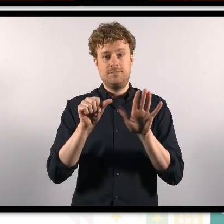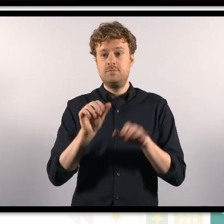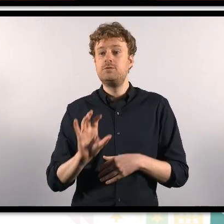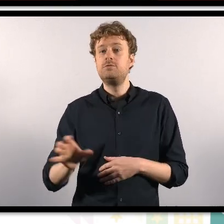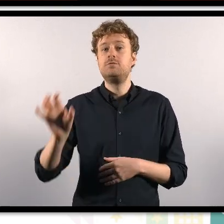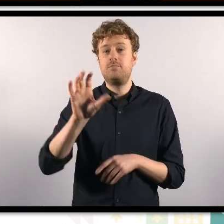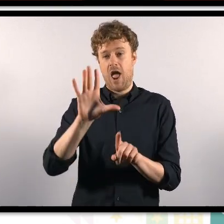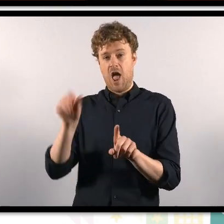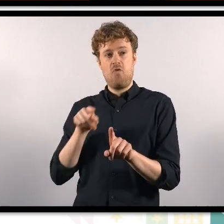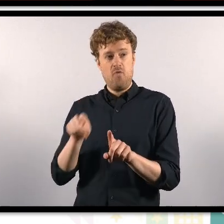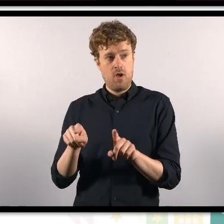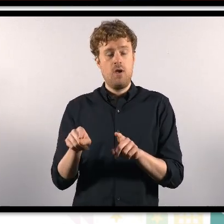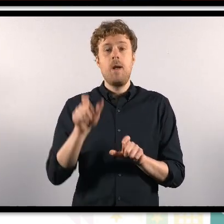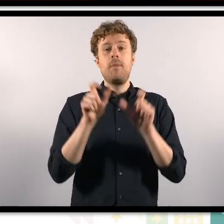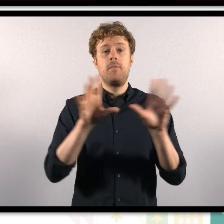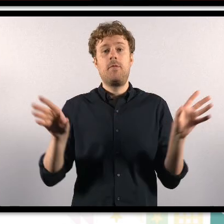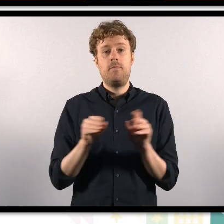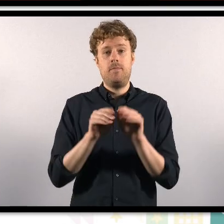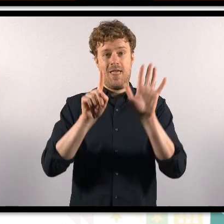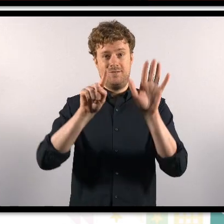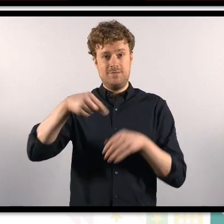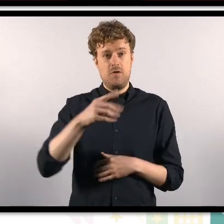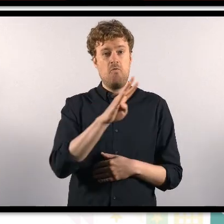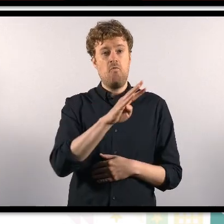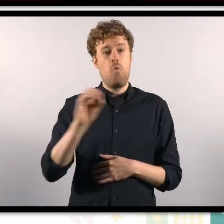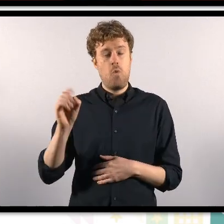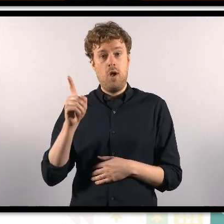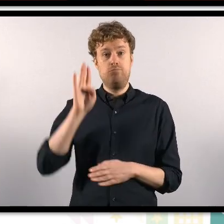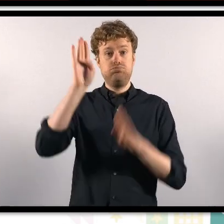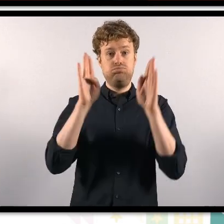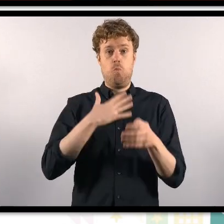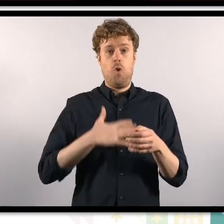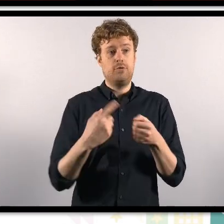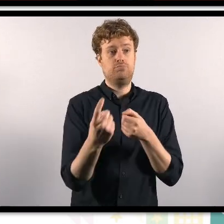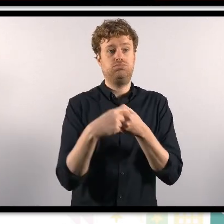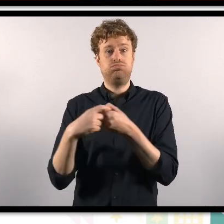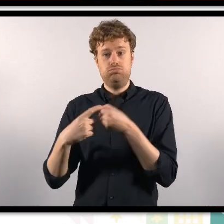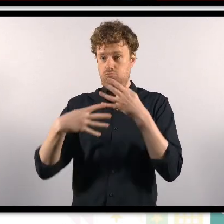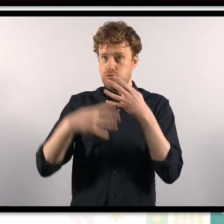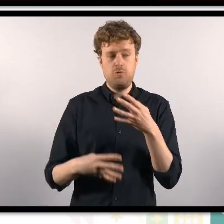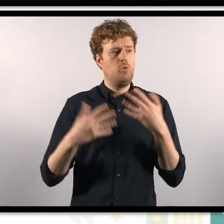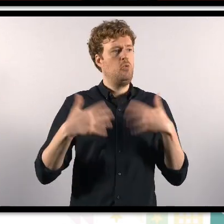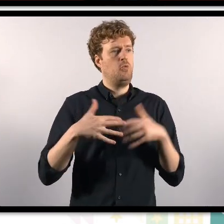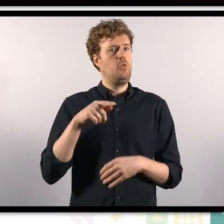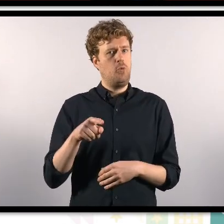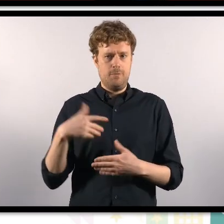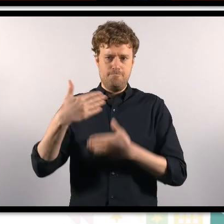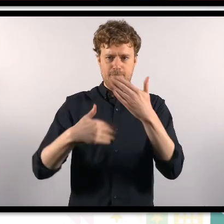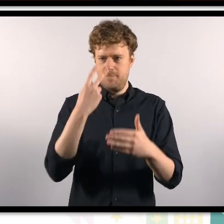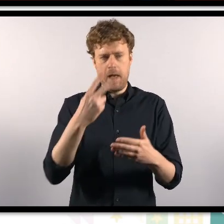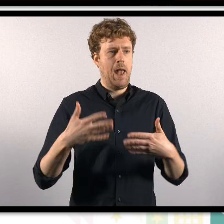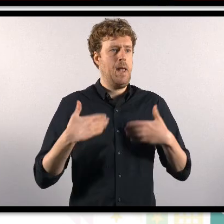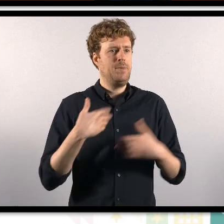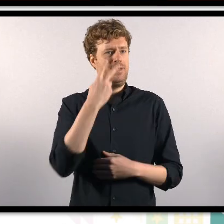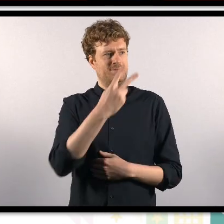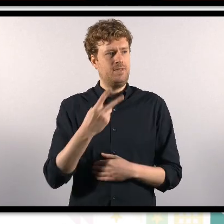5th, 2025, as to kind of really start this program. So I'm super excited that it's finally moving along here. The